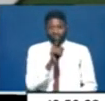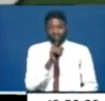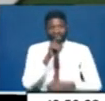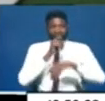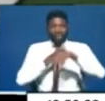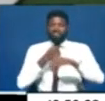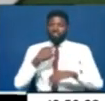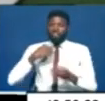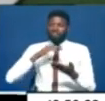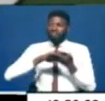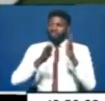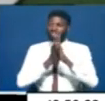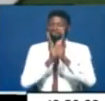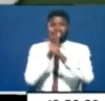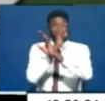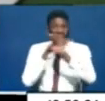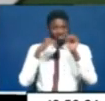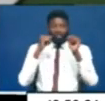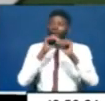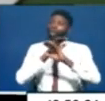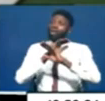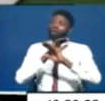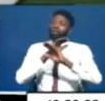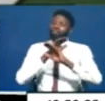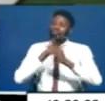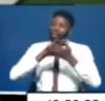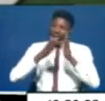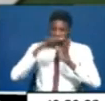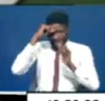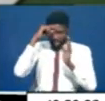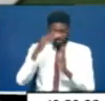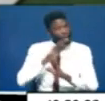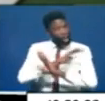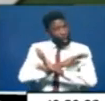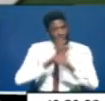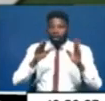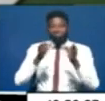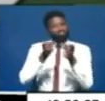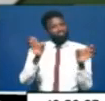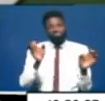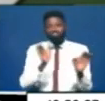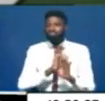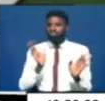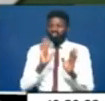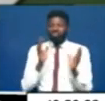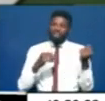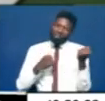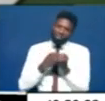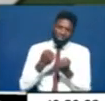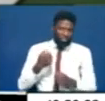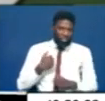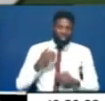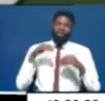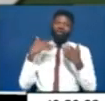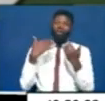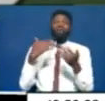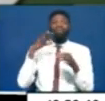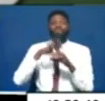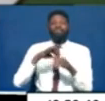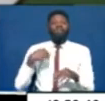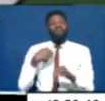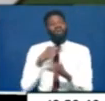I will not divide the people of Narok. Mm. Whether you have supported me, whether you have voted for me, the fact is you have constitutional rights